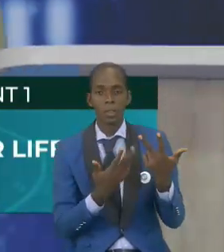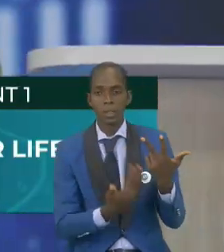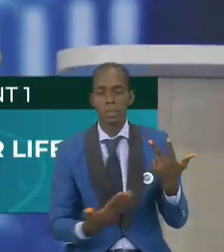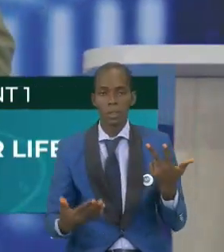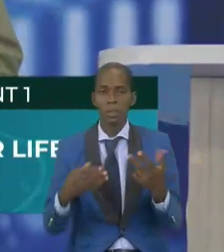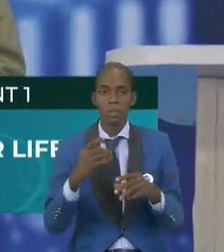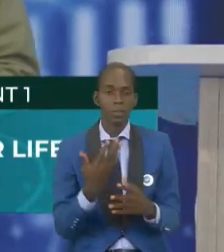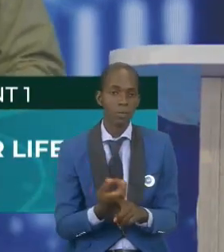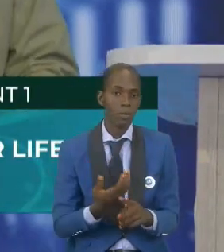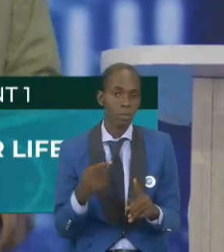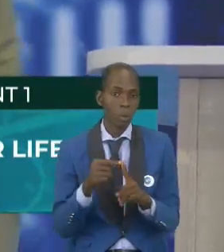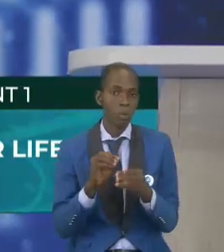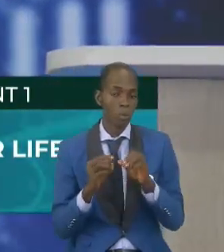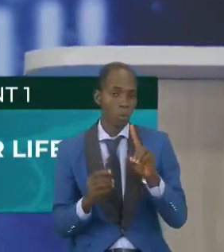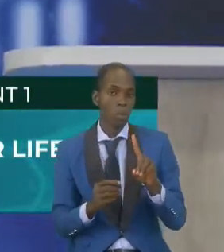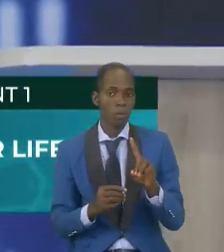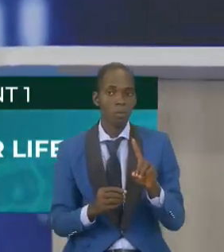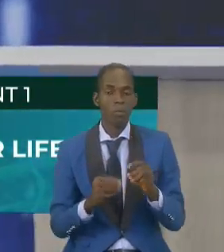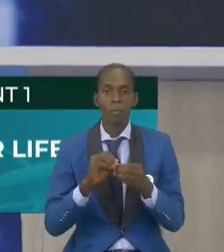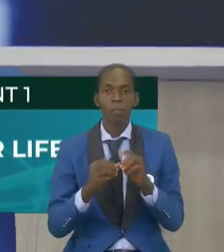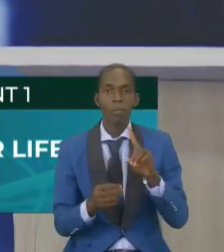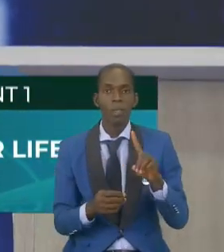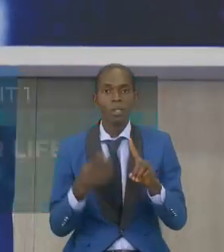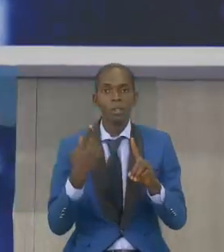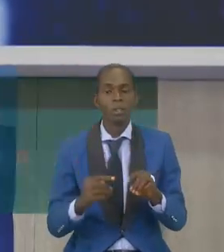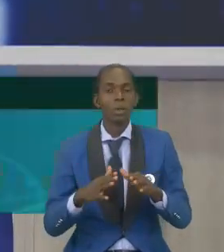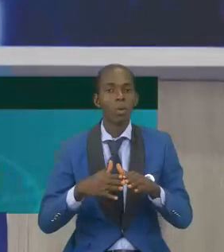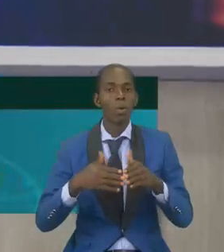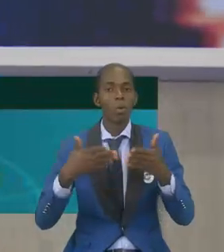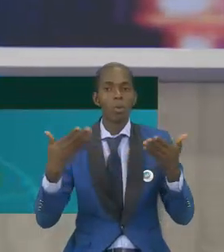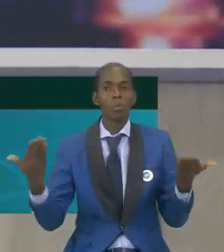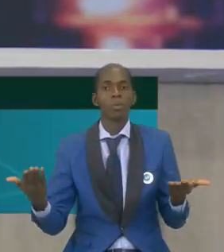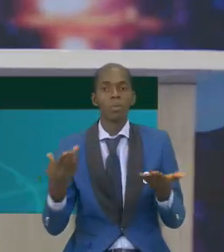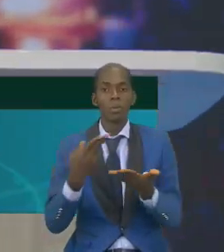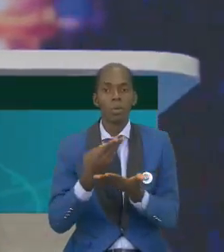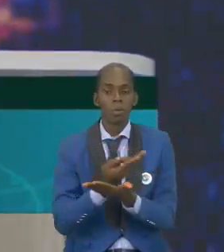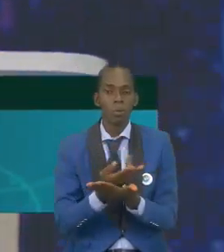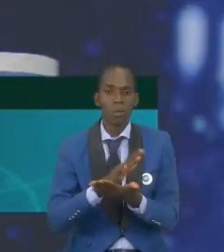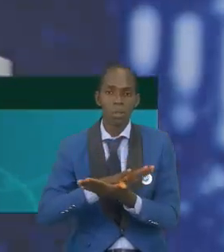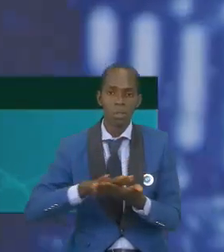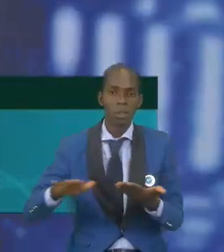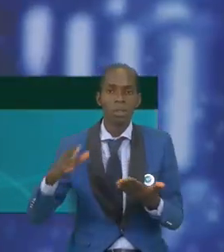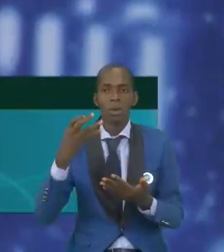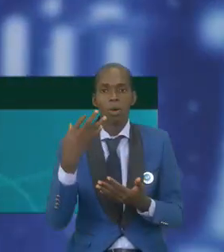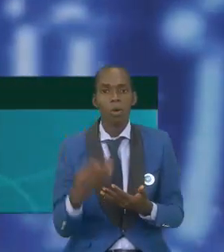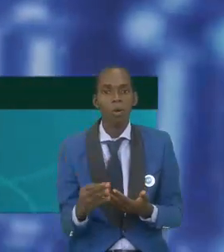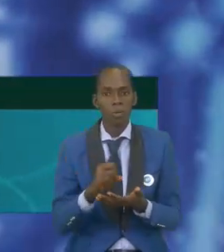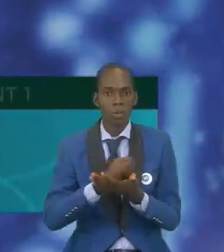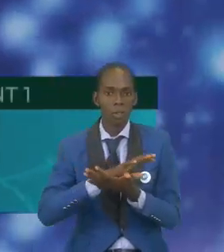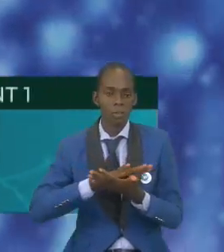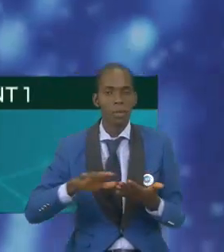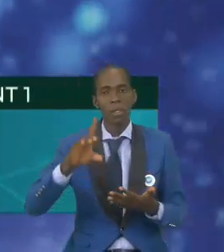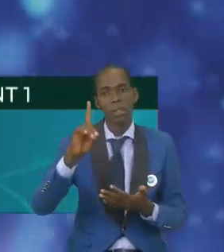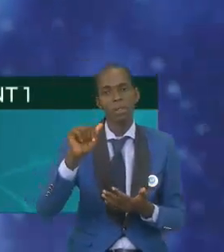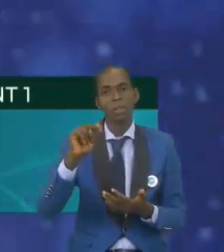Number one, we're looking at the transparent holiness of sanctified Daniel. When you